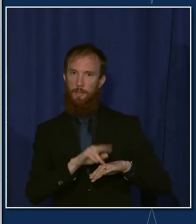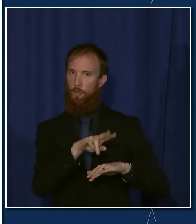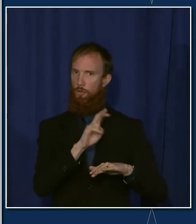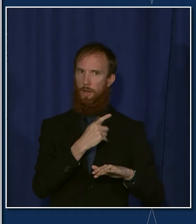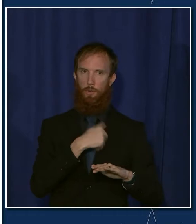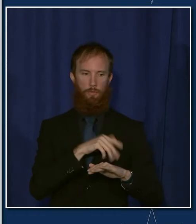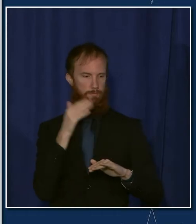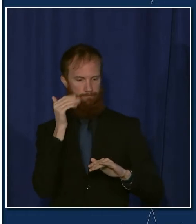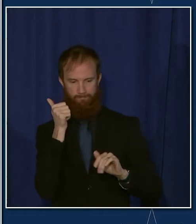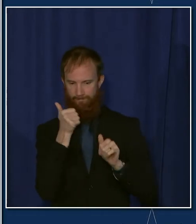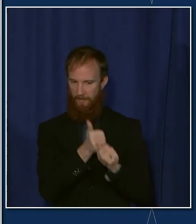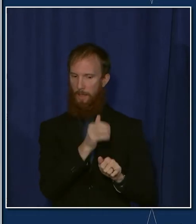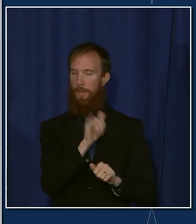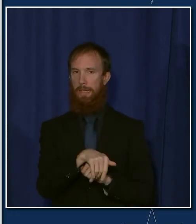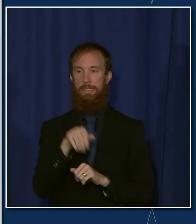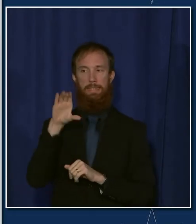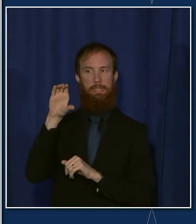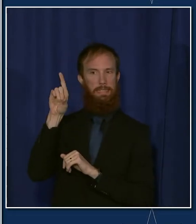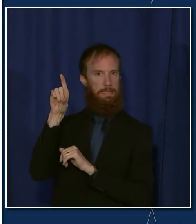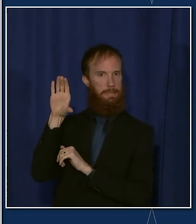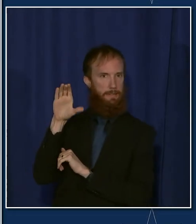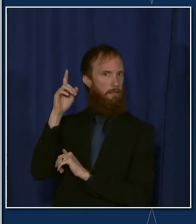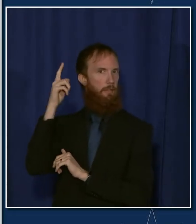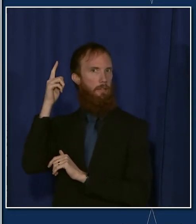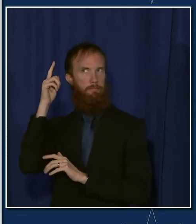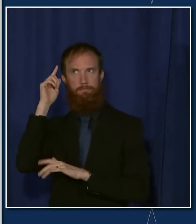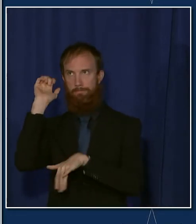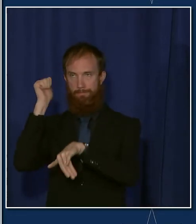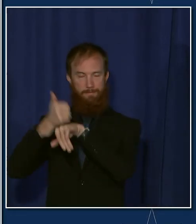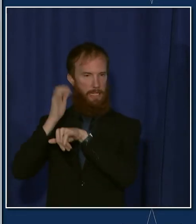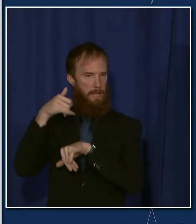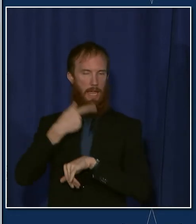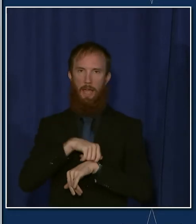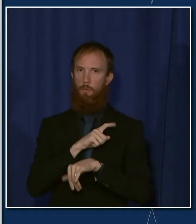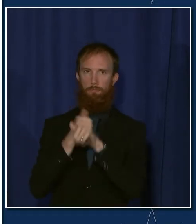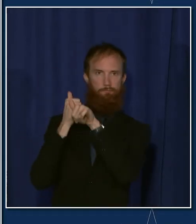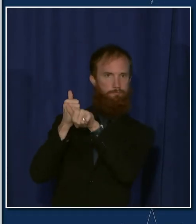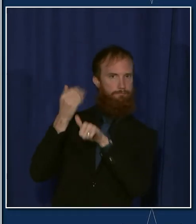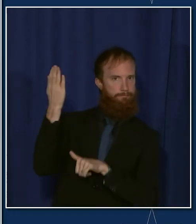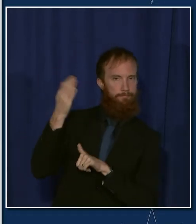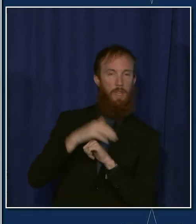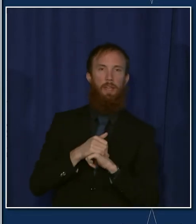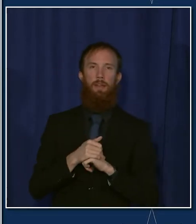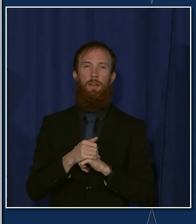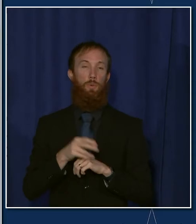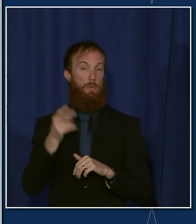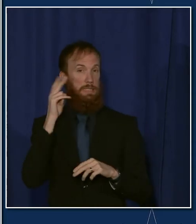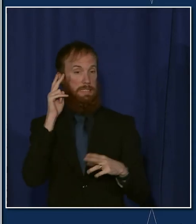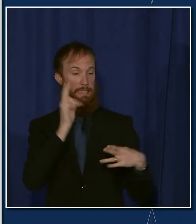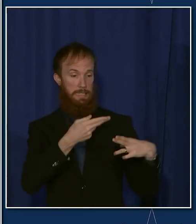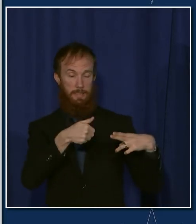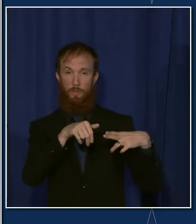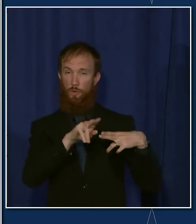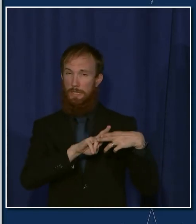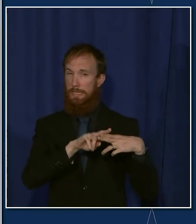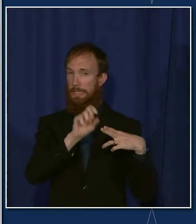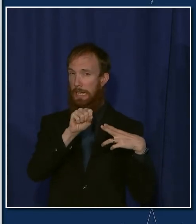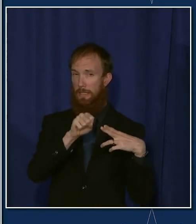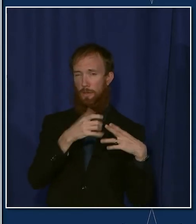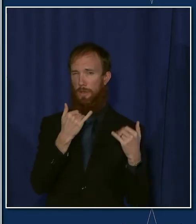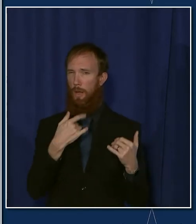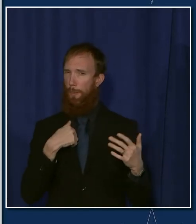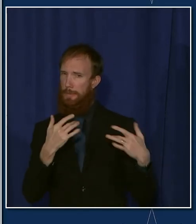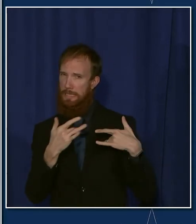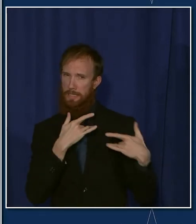been sticking to it. While we are on the increase, it is a time I am worried about pulling back on masks,